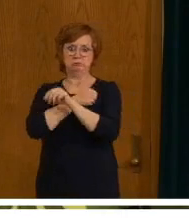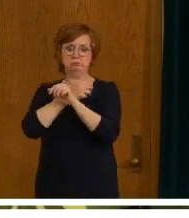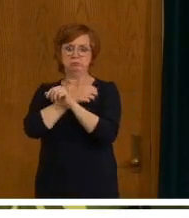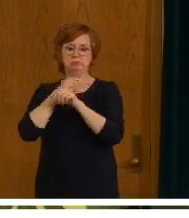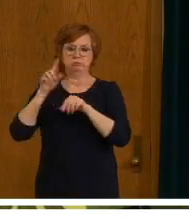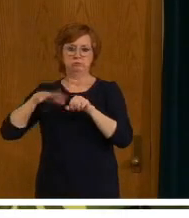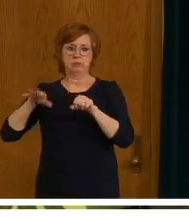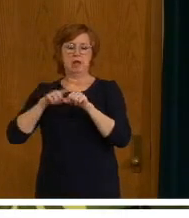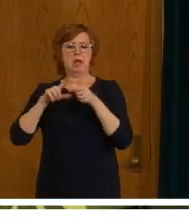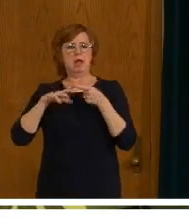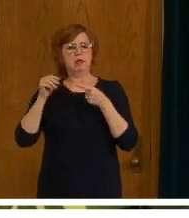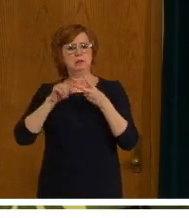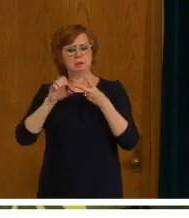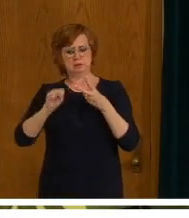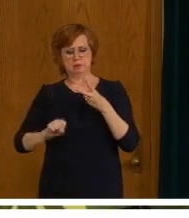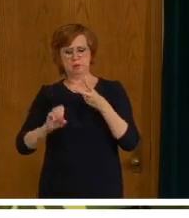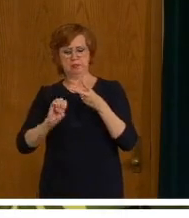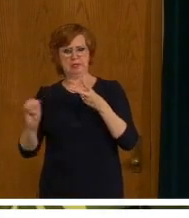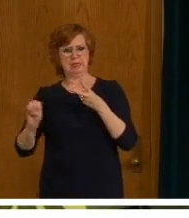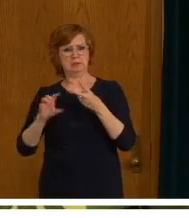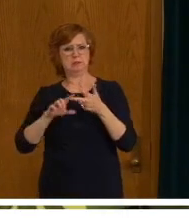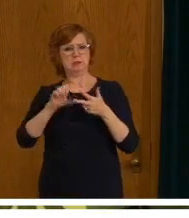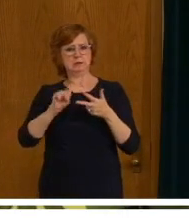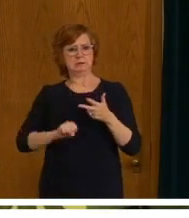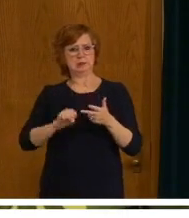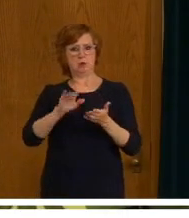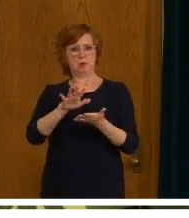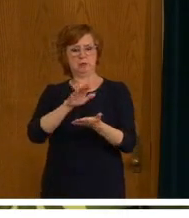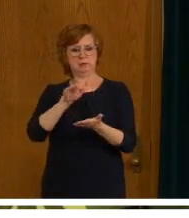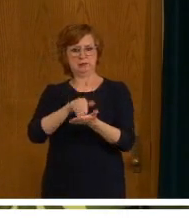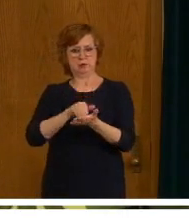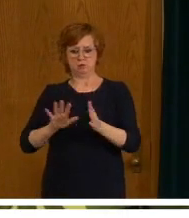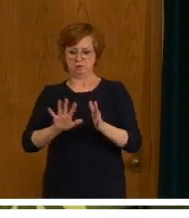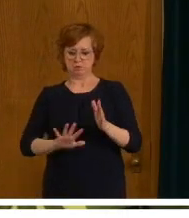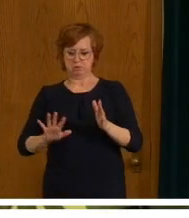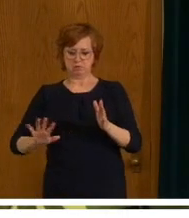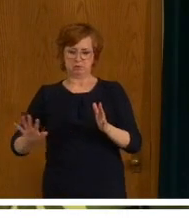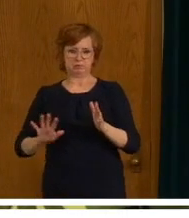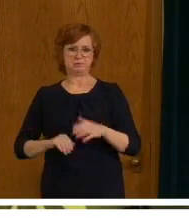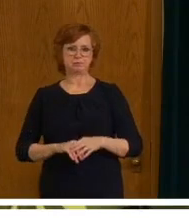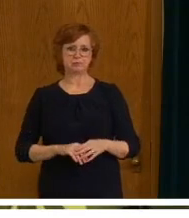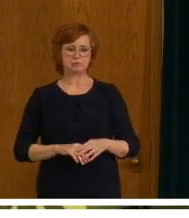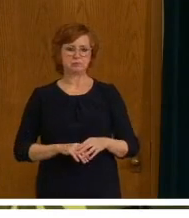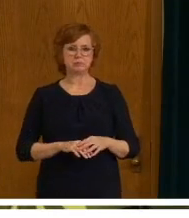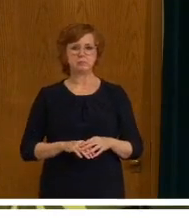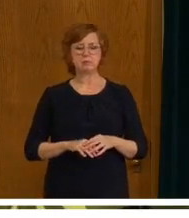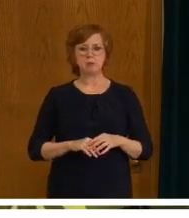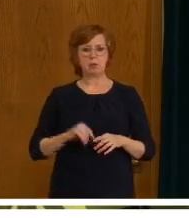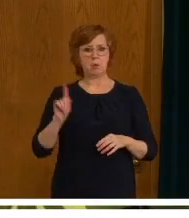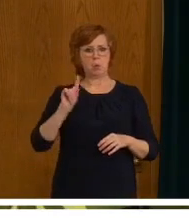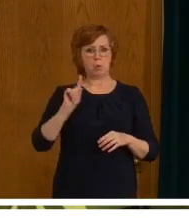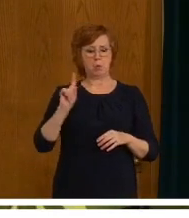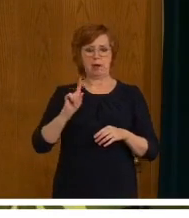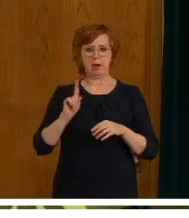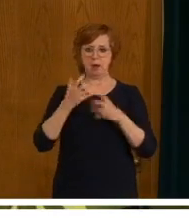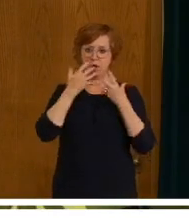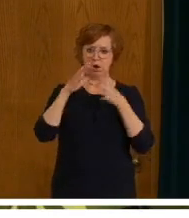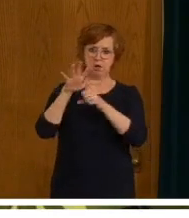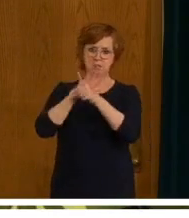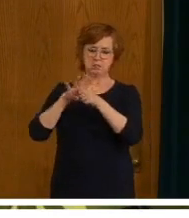encountered variants of concern in the province. So we have made vaccines eligible by